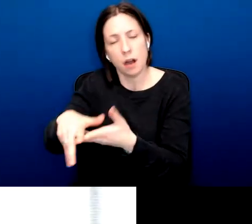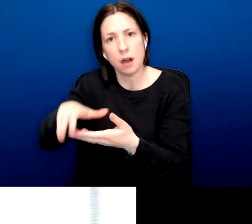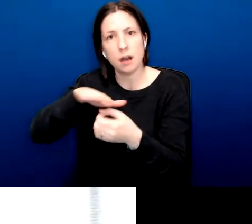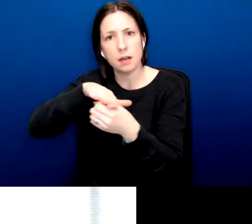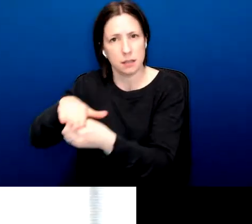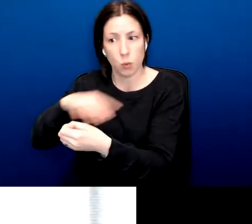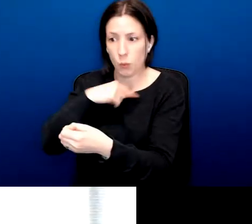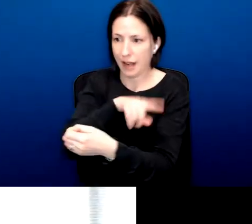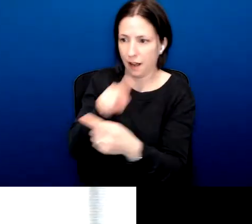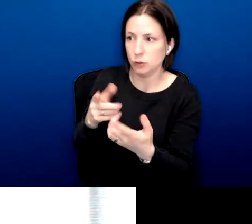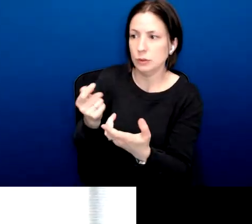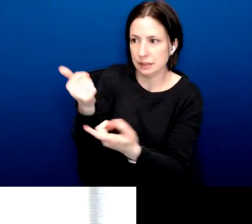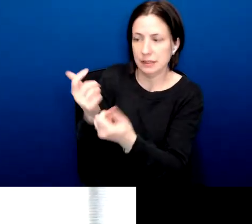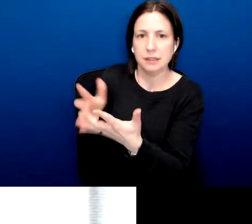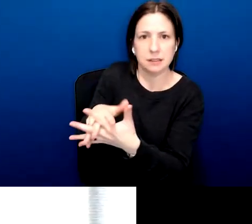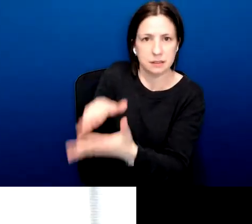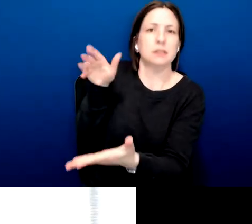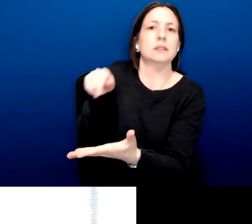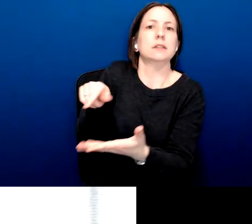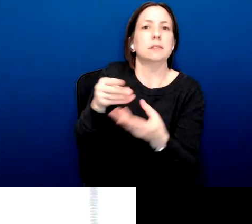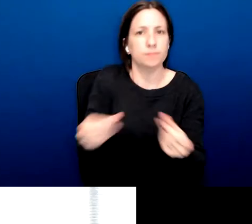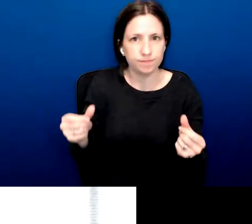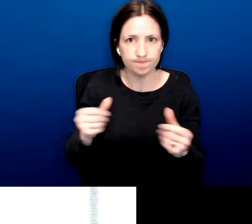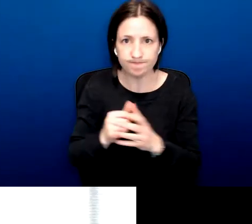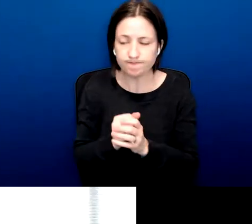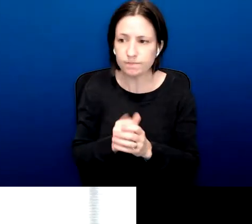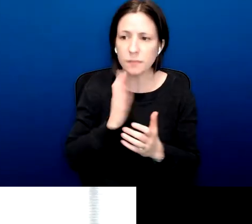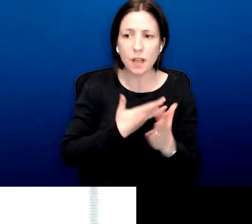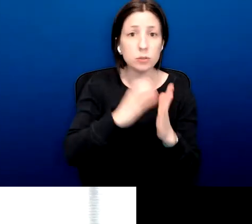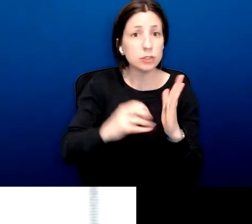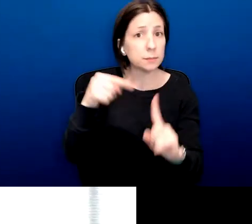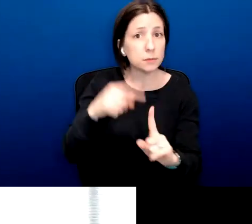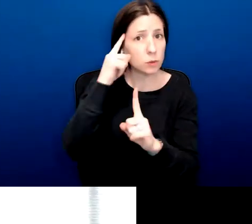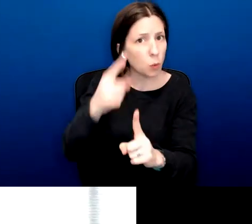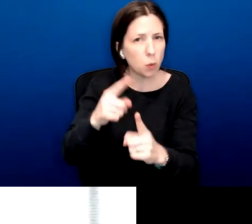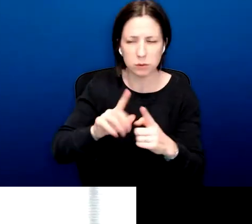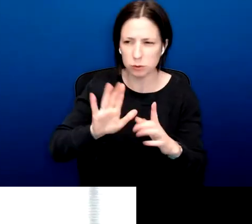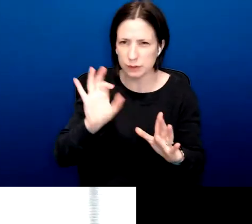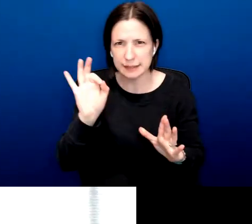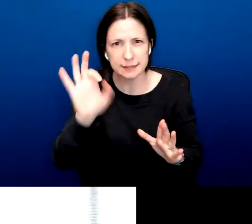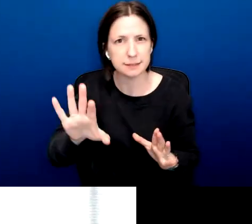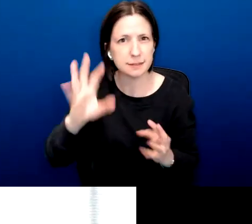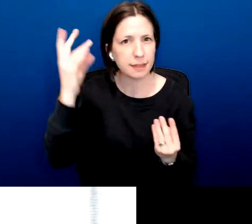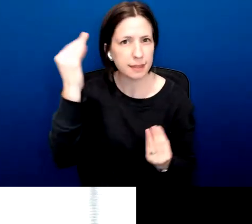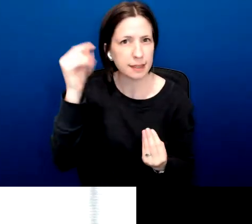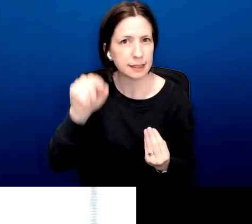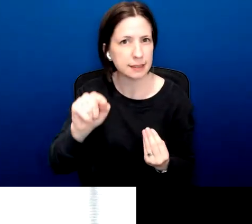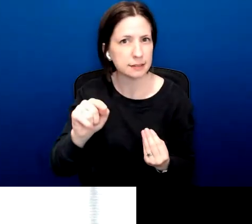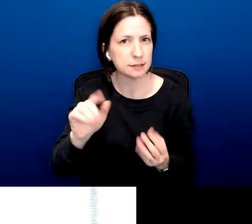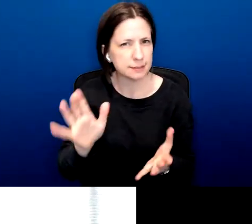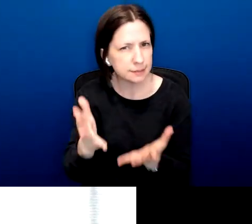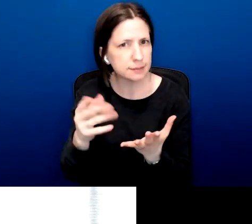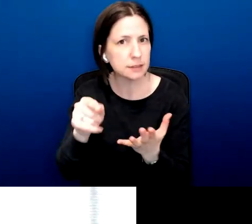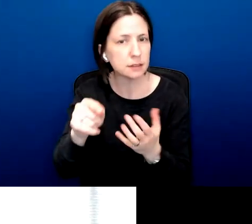for. So I really think what our chapter seeks to do is really just push us in our thinking of what does it look like to kind of